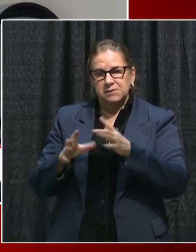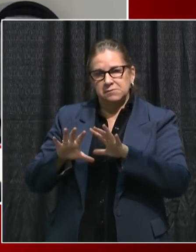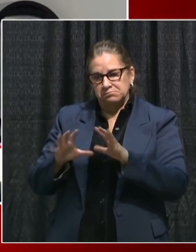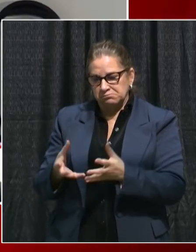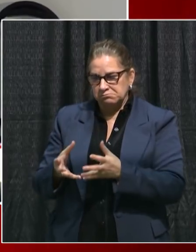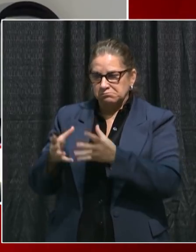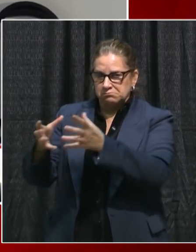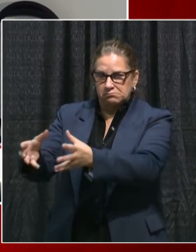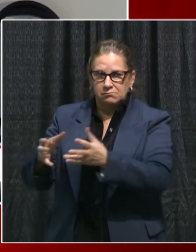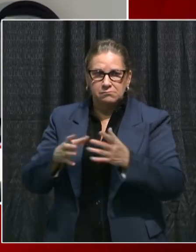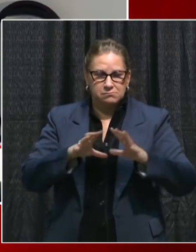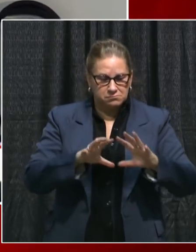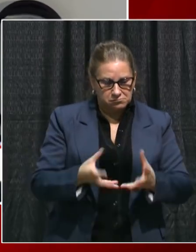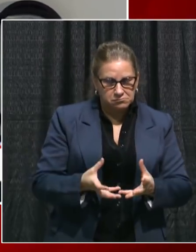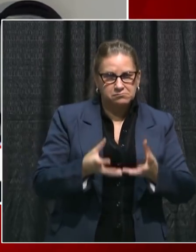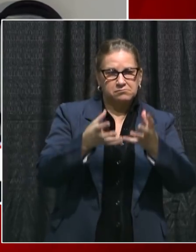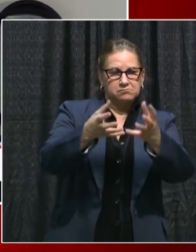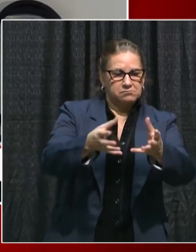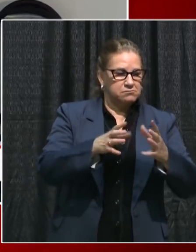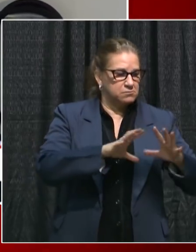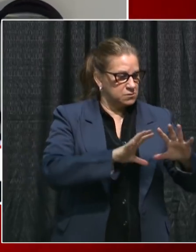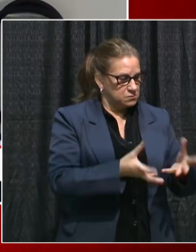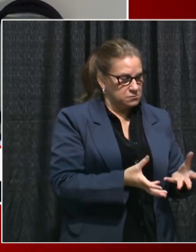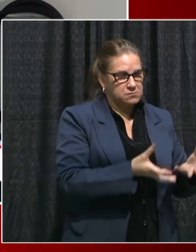or long-term distribution plans from the federal government.